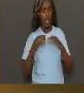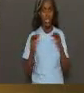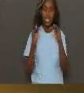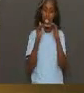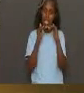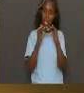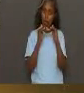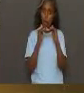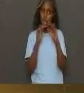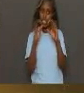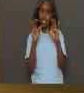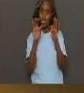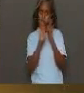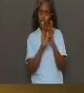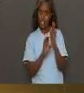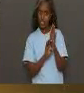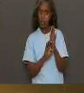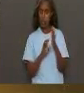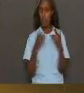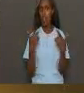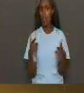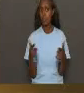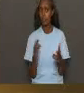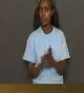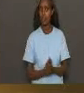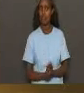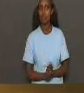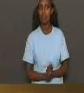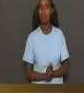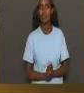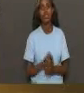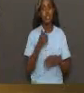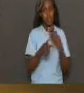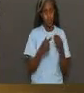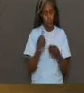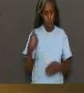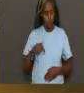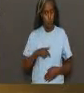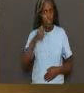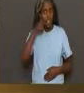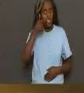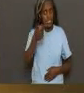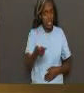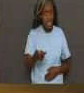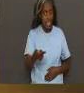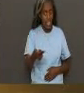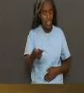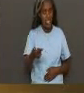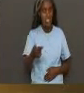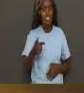equal chance of happening. So we can say that